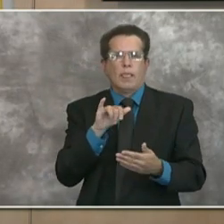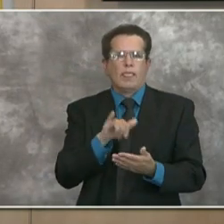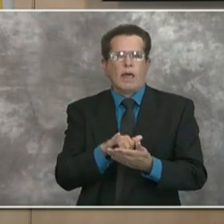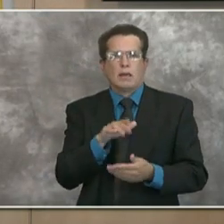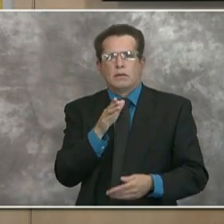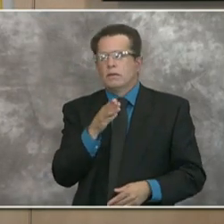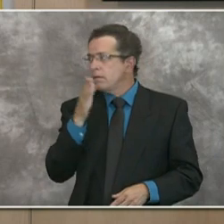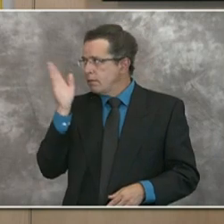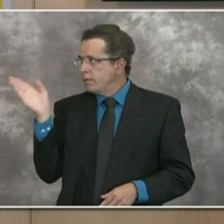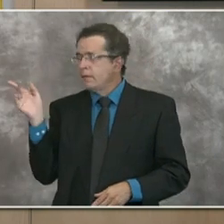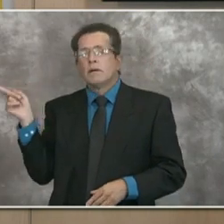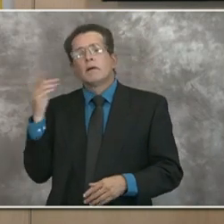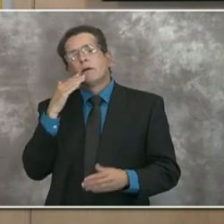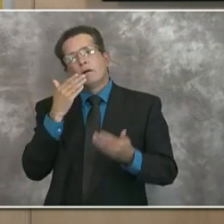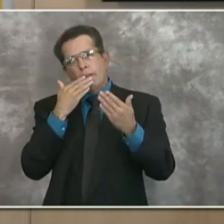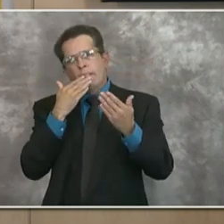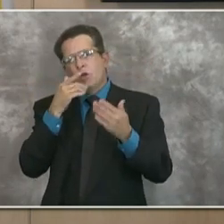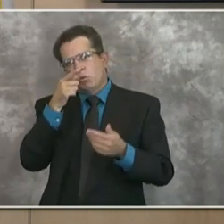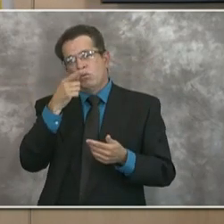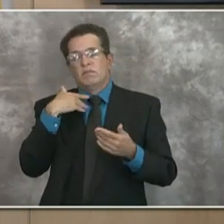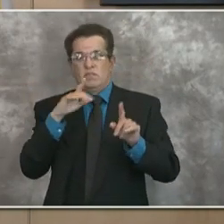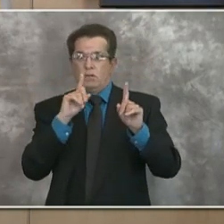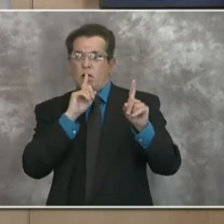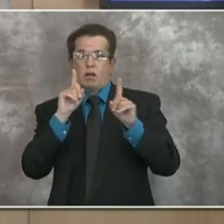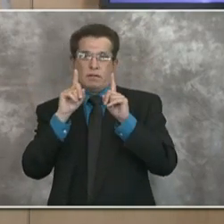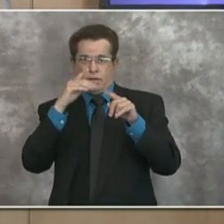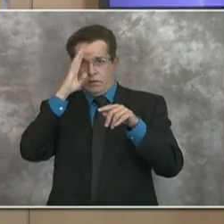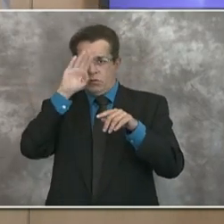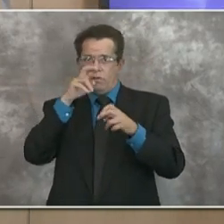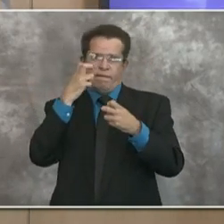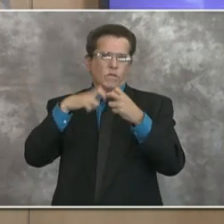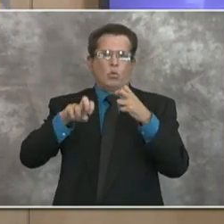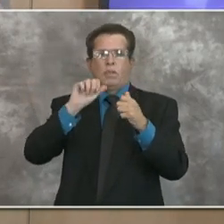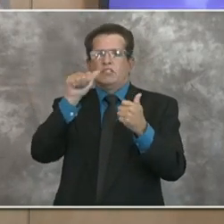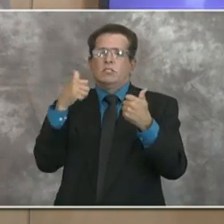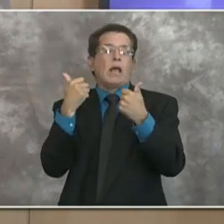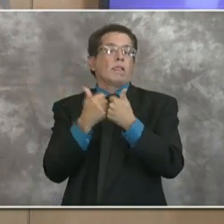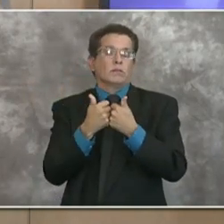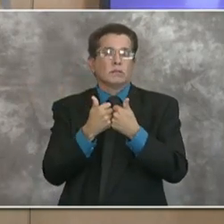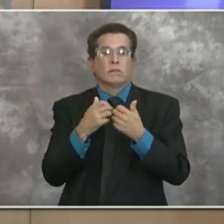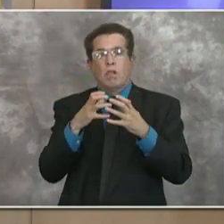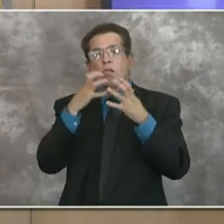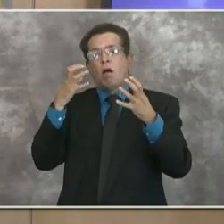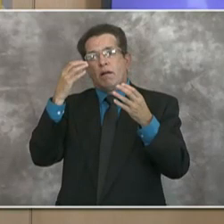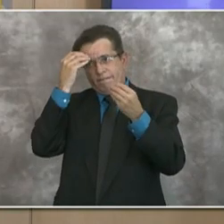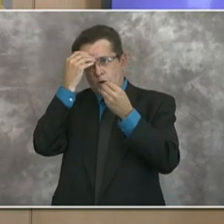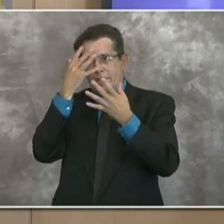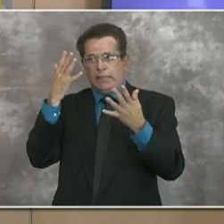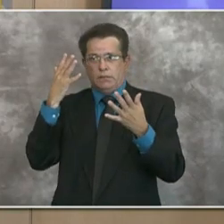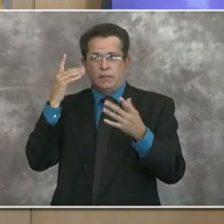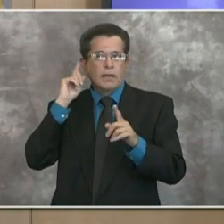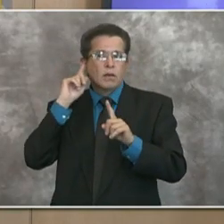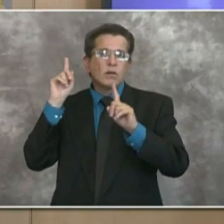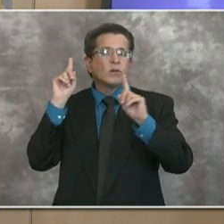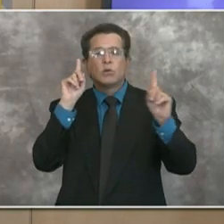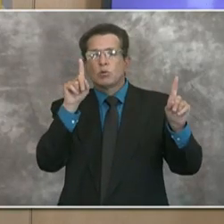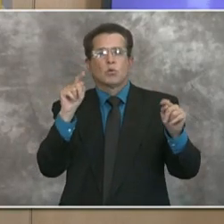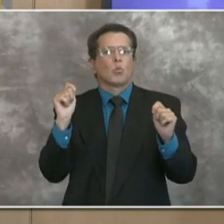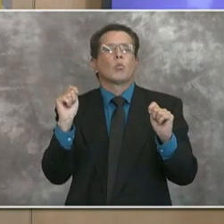Thank you. You know, we've talked a lot about in the difficult challenges and environment we're in, there's a lot of information. It flows quickly. It